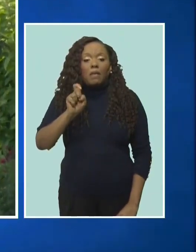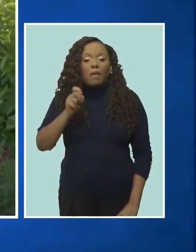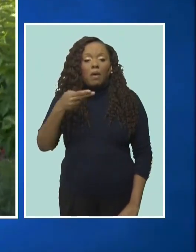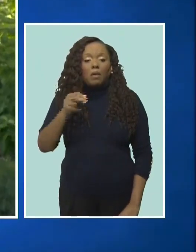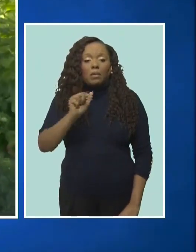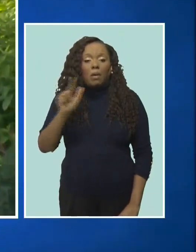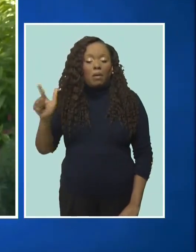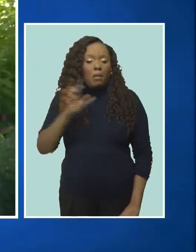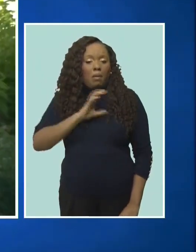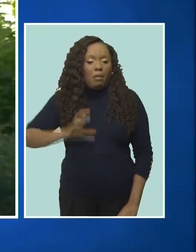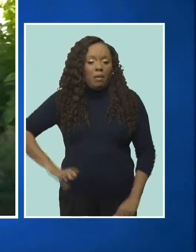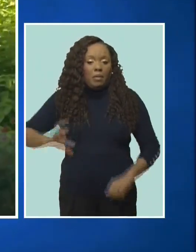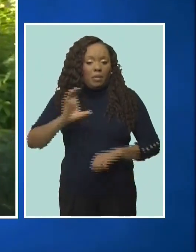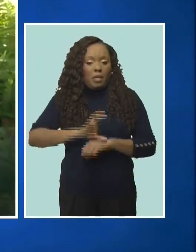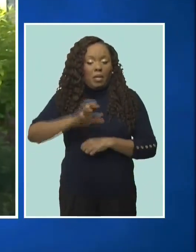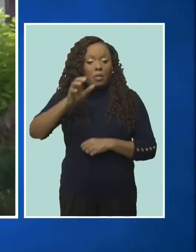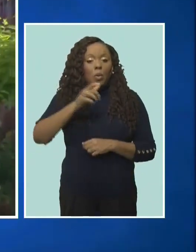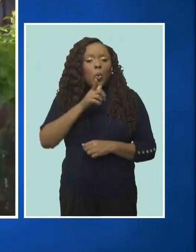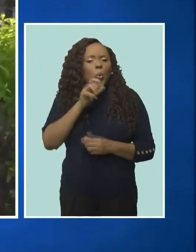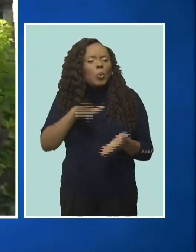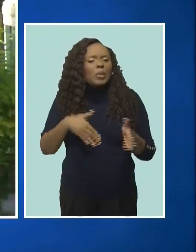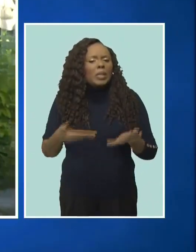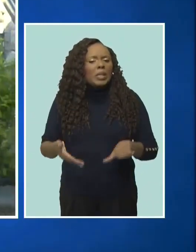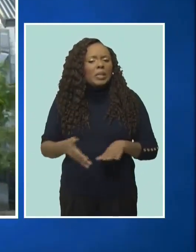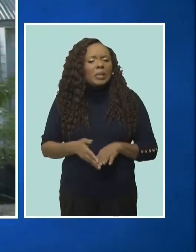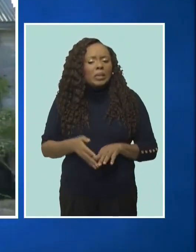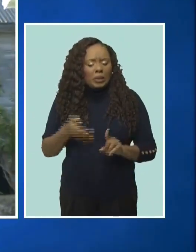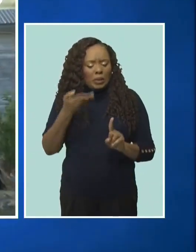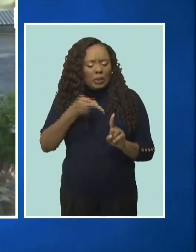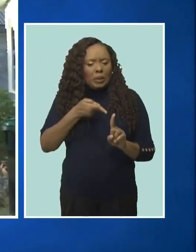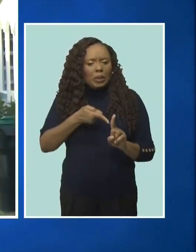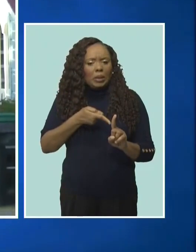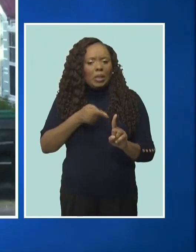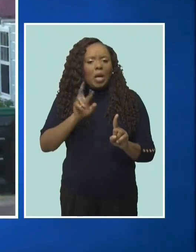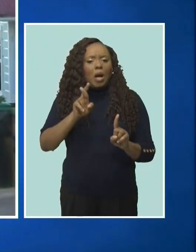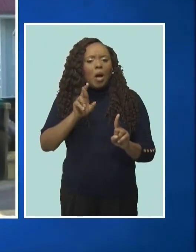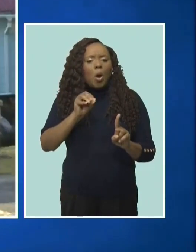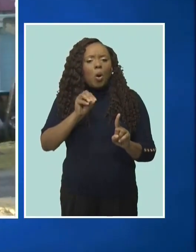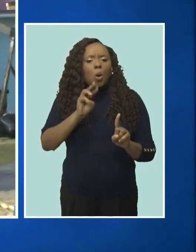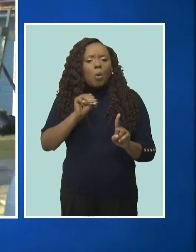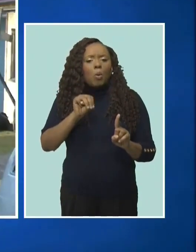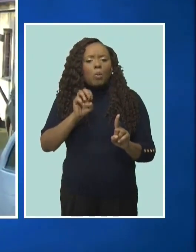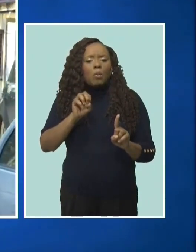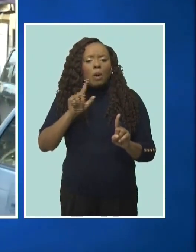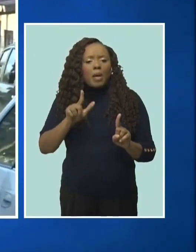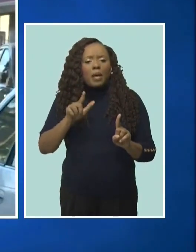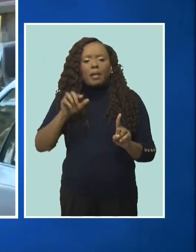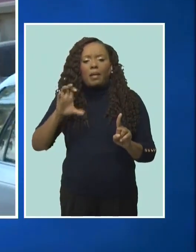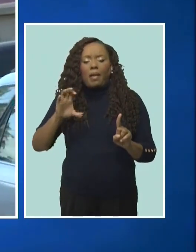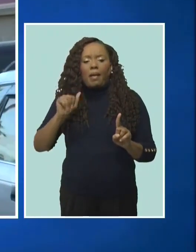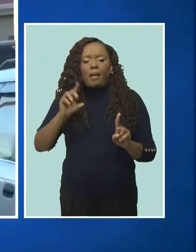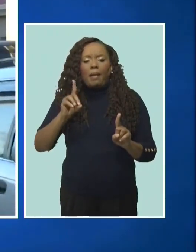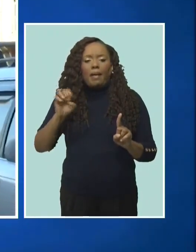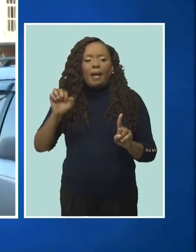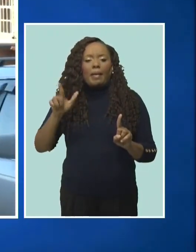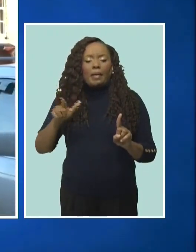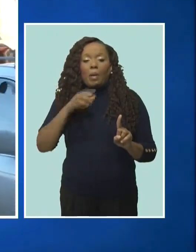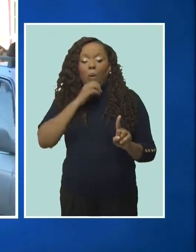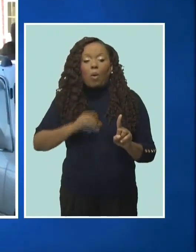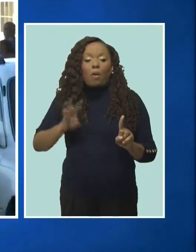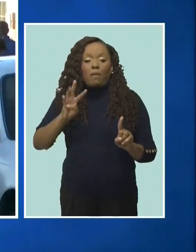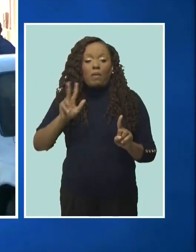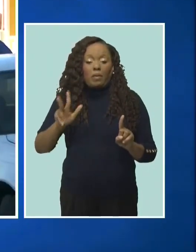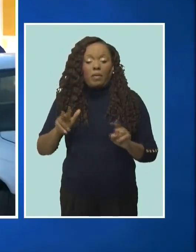The deceased has been identified as 43-year-old Ramel Cattle of number 2 Vauxhall. Police say the condition of the